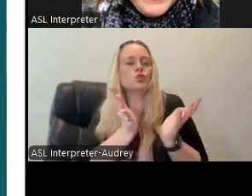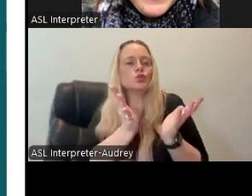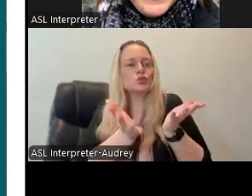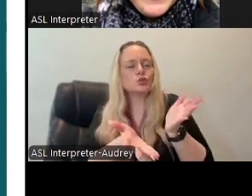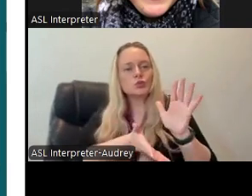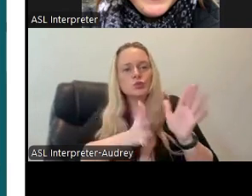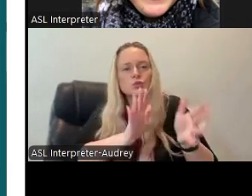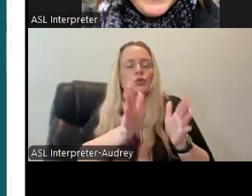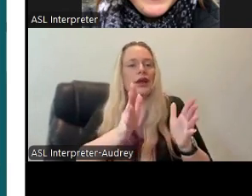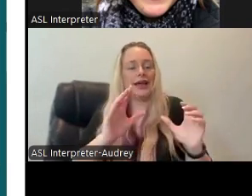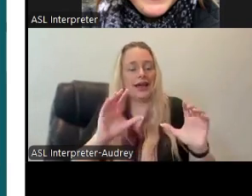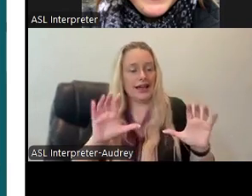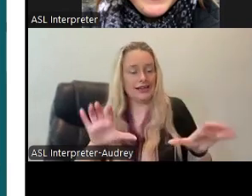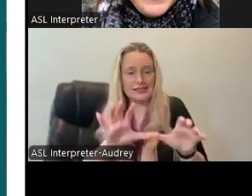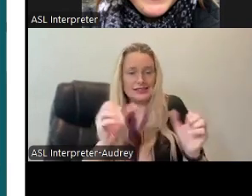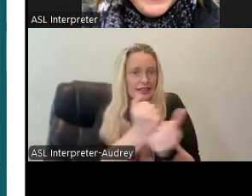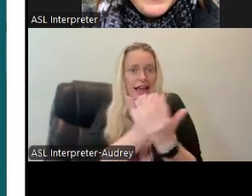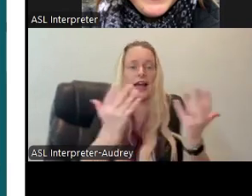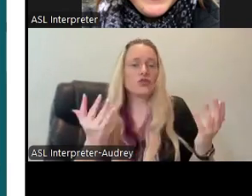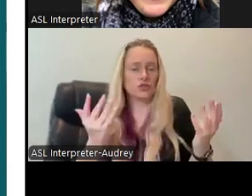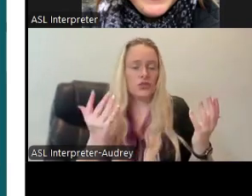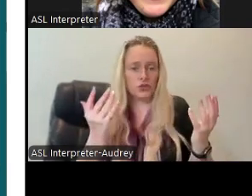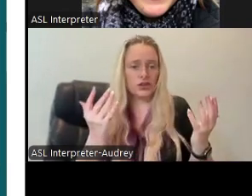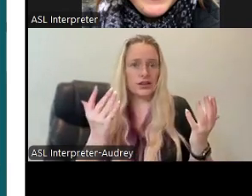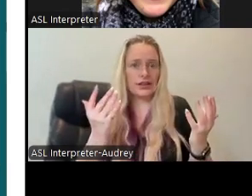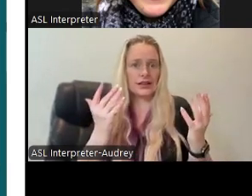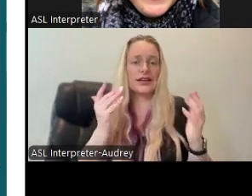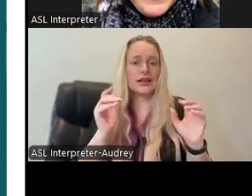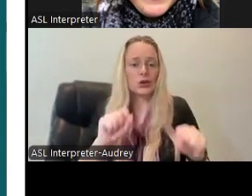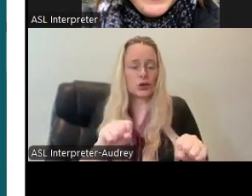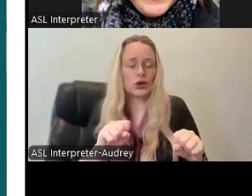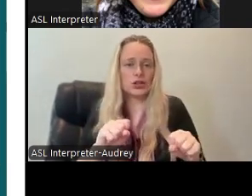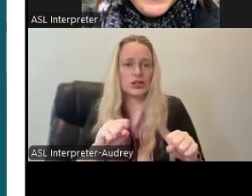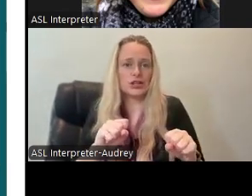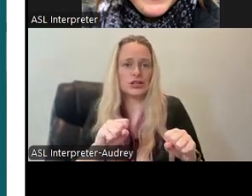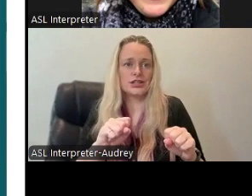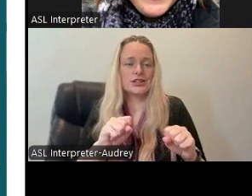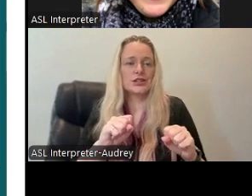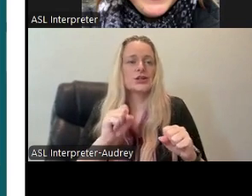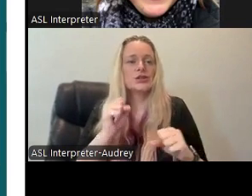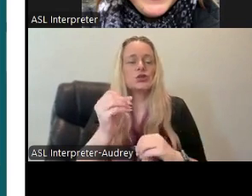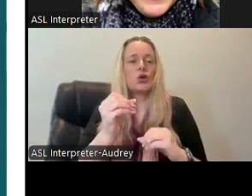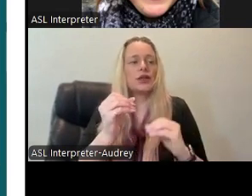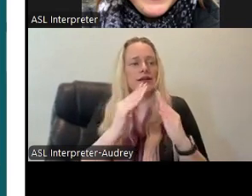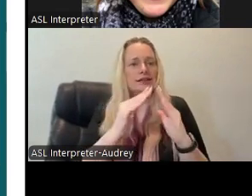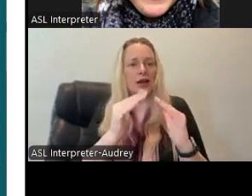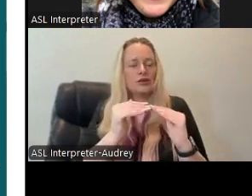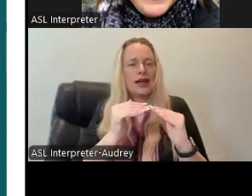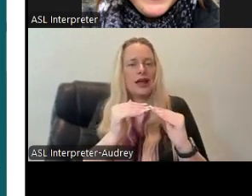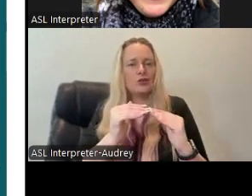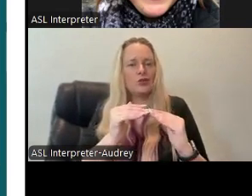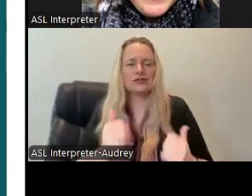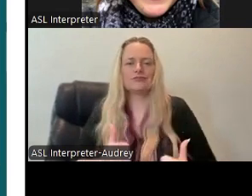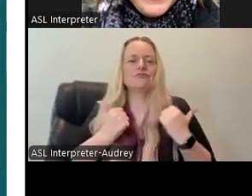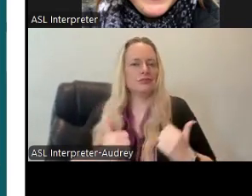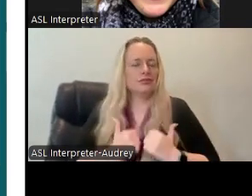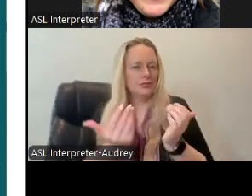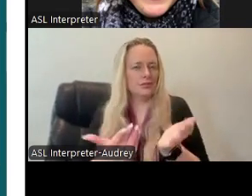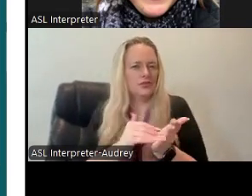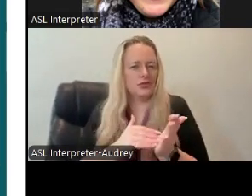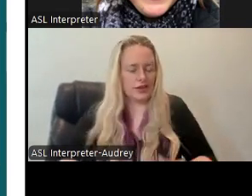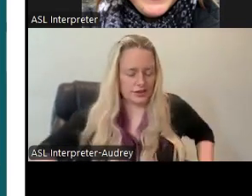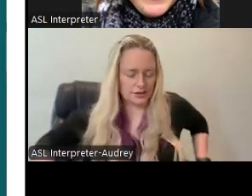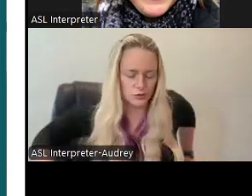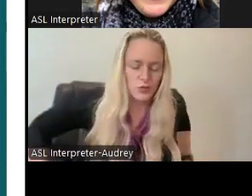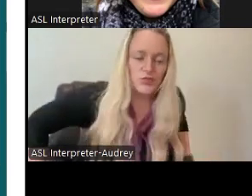that he had to do to bring downtown back to life. I can tell you on